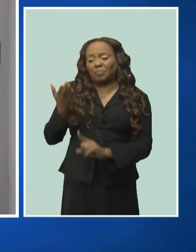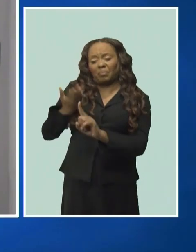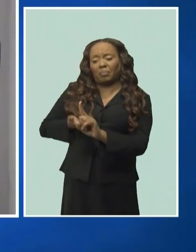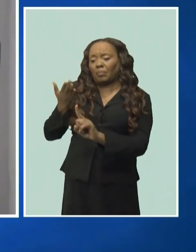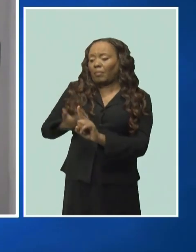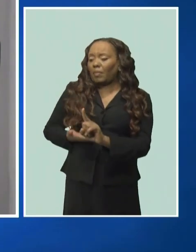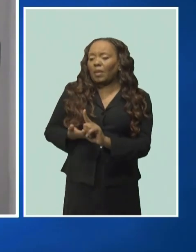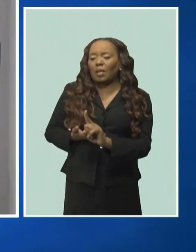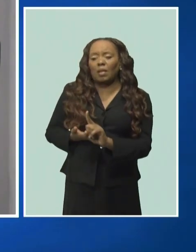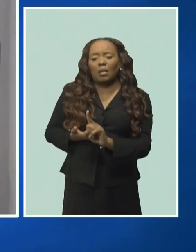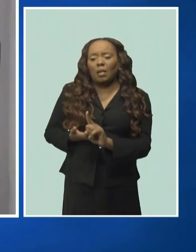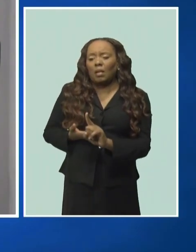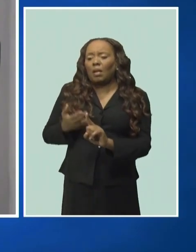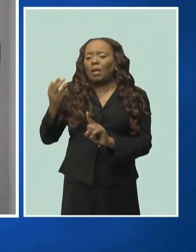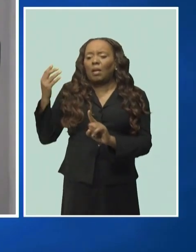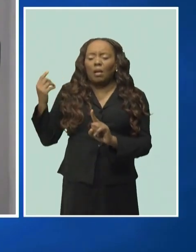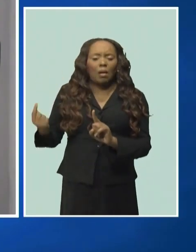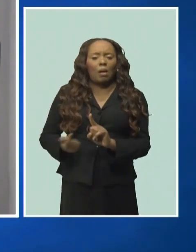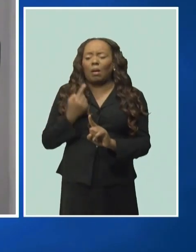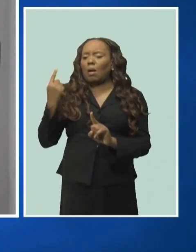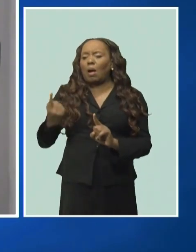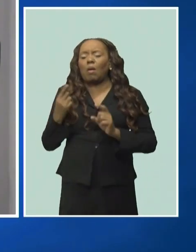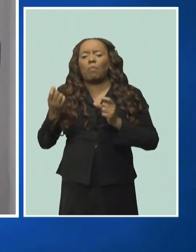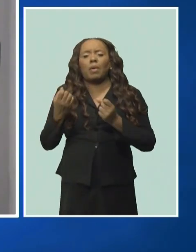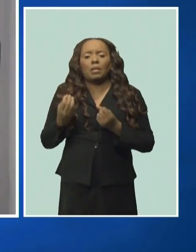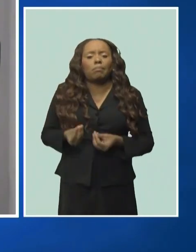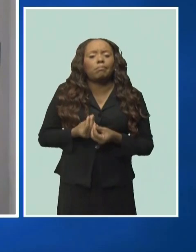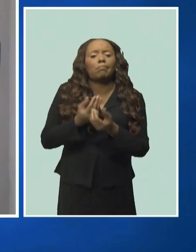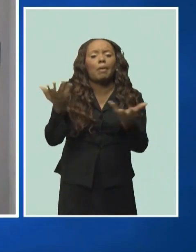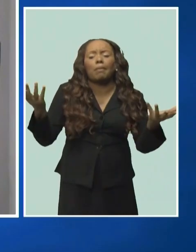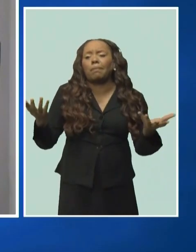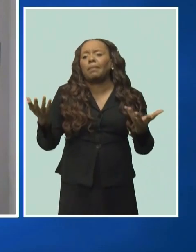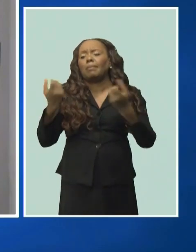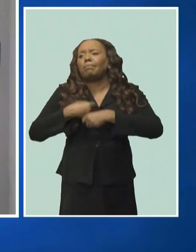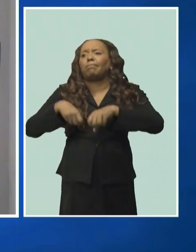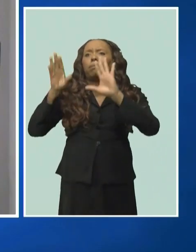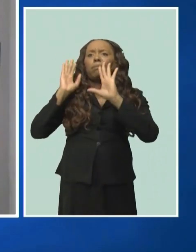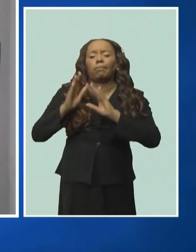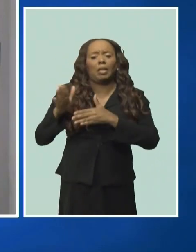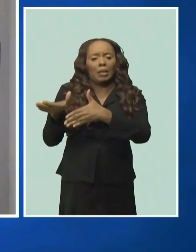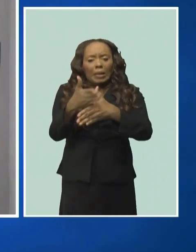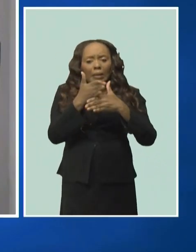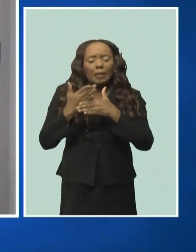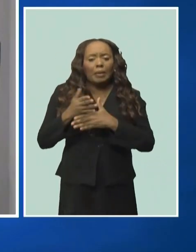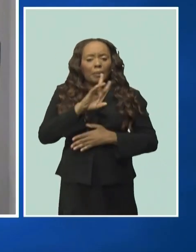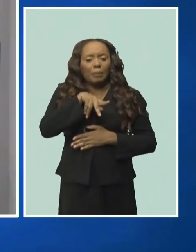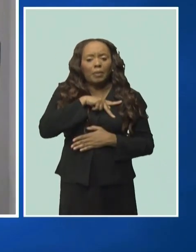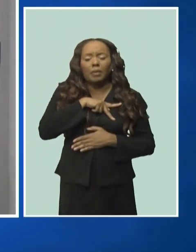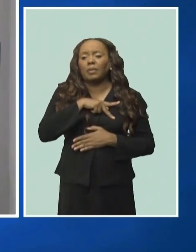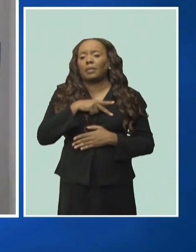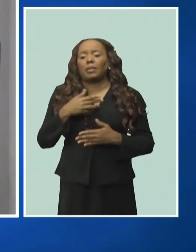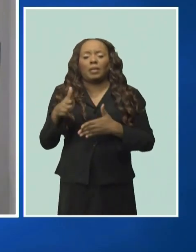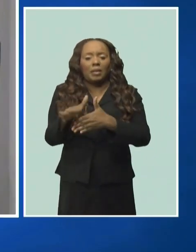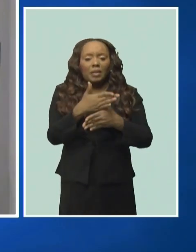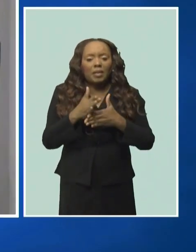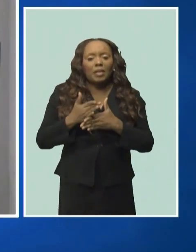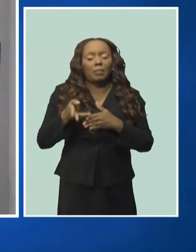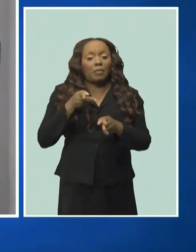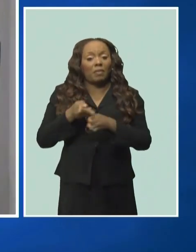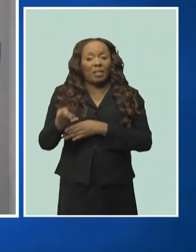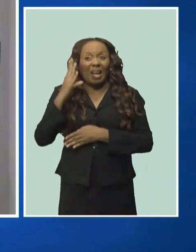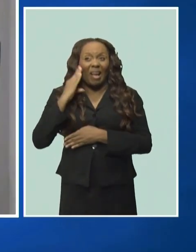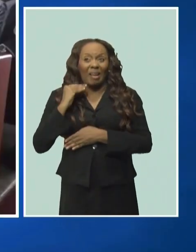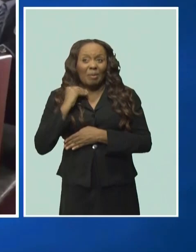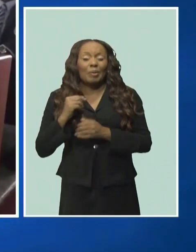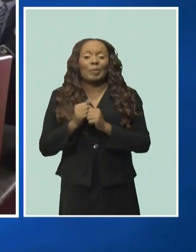individual and spent quite a lot of time sharing his personal and professional experiences with members of staff.